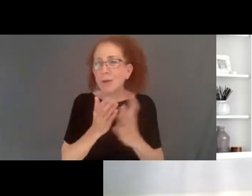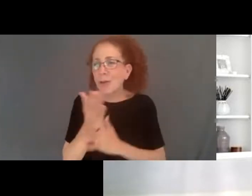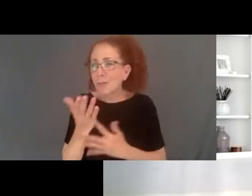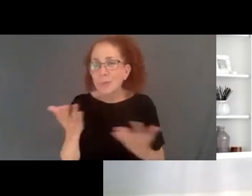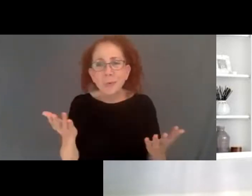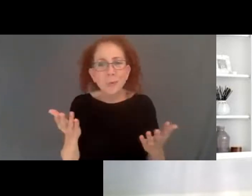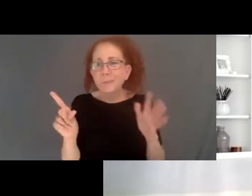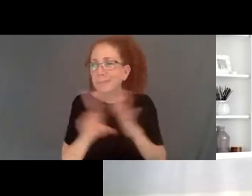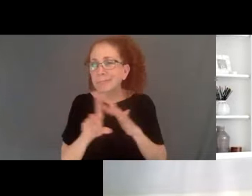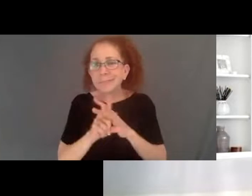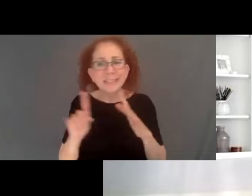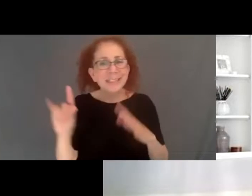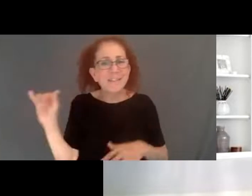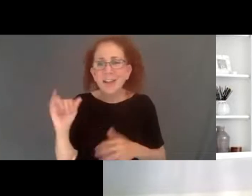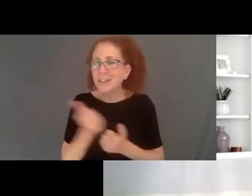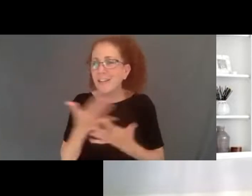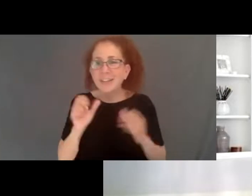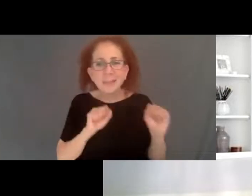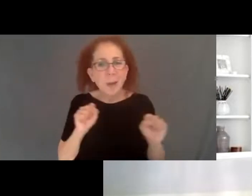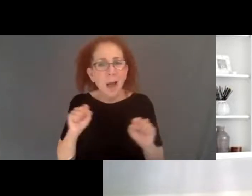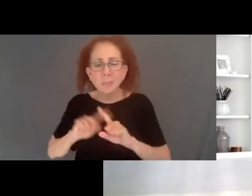repeat infections, anything's possible, but